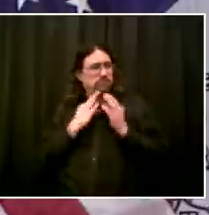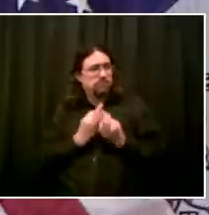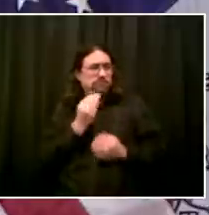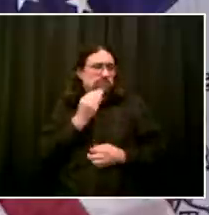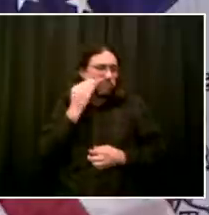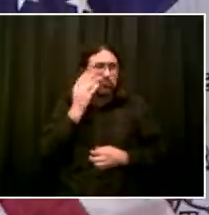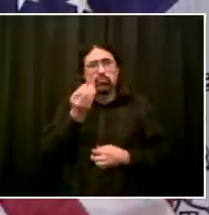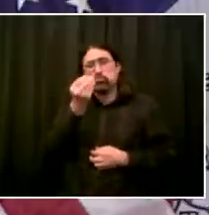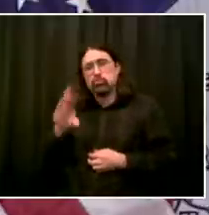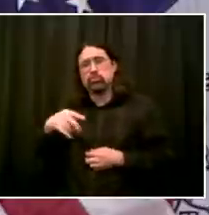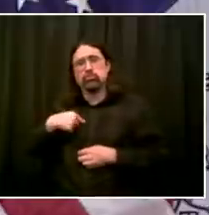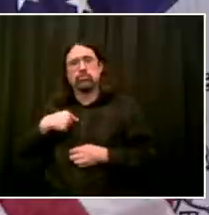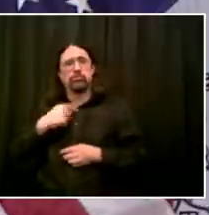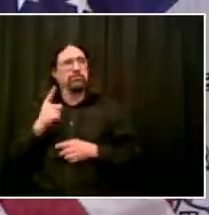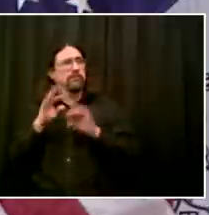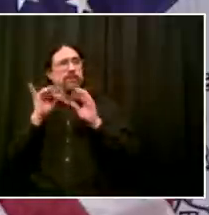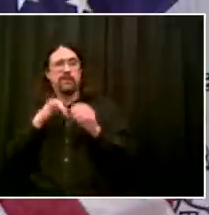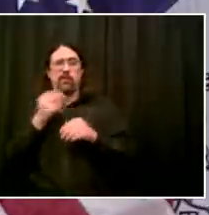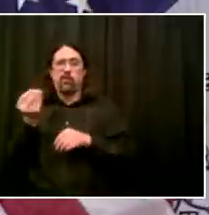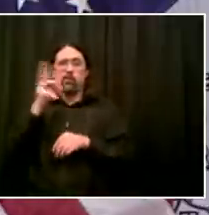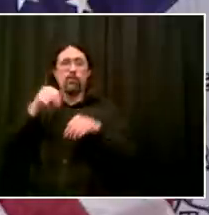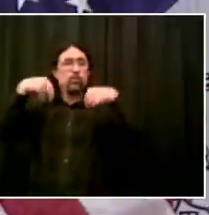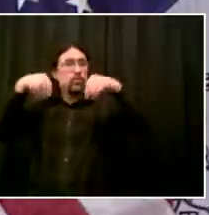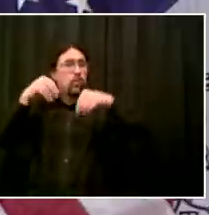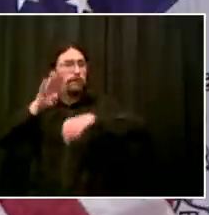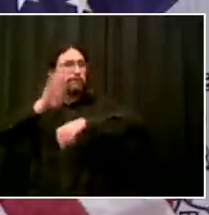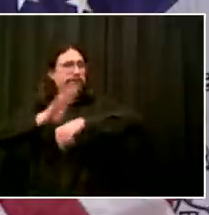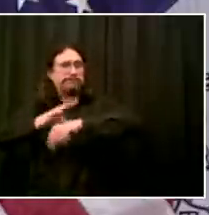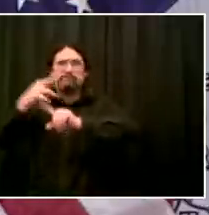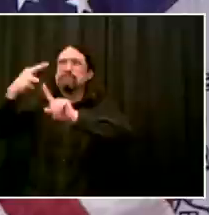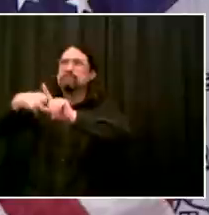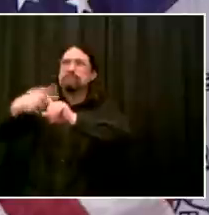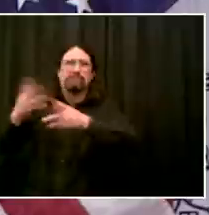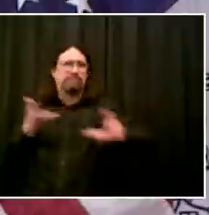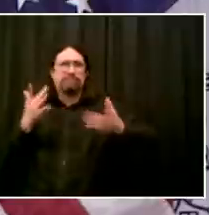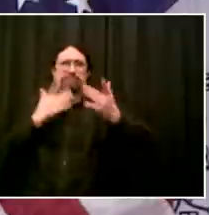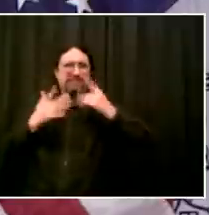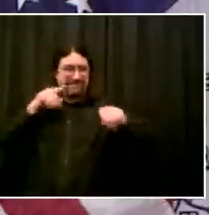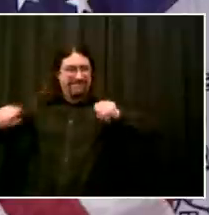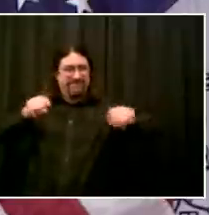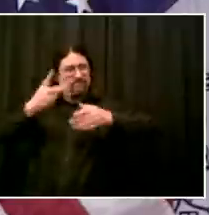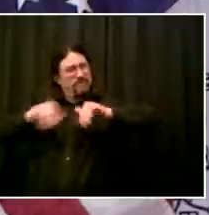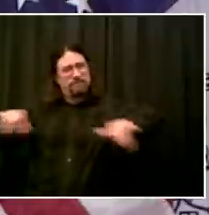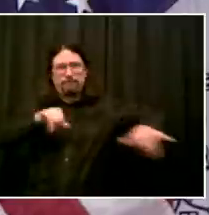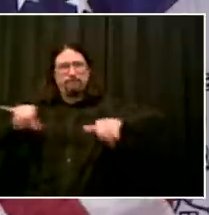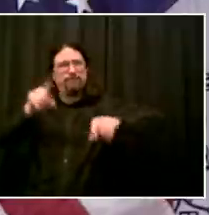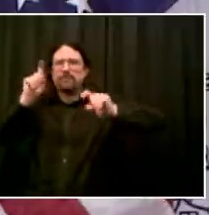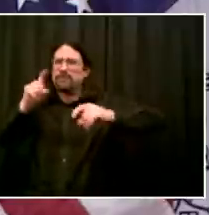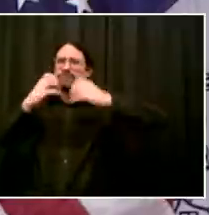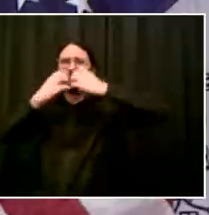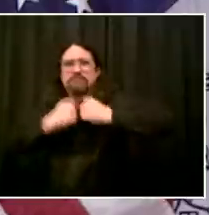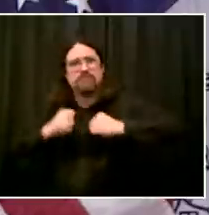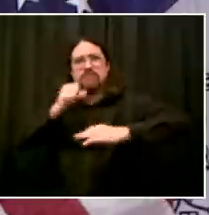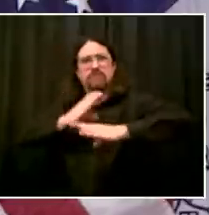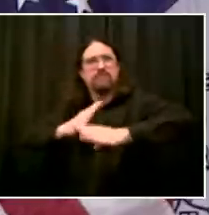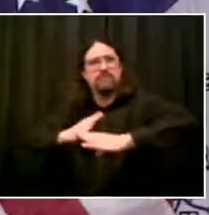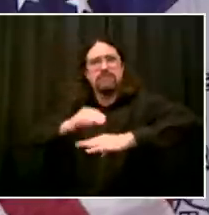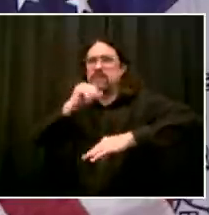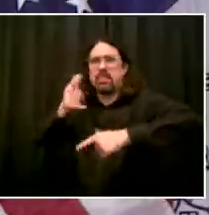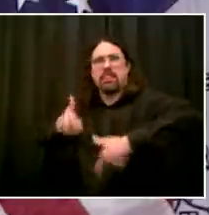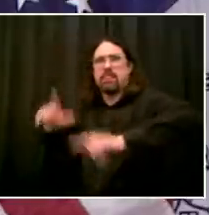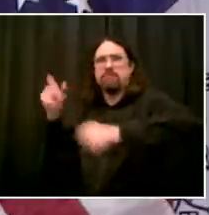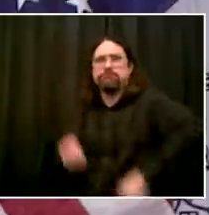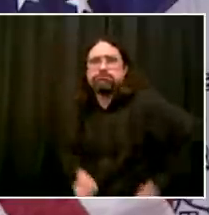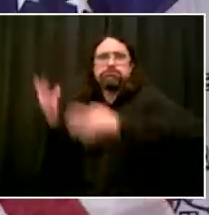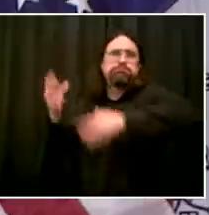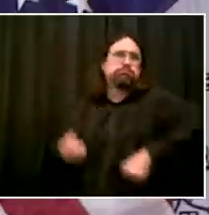period thereafter once we're out of the crisis, because it's all about people having money to pay their rent with. And if they have no source of income, it's not their